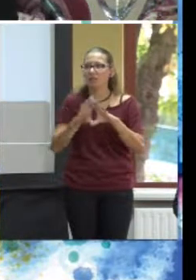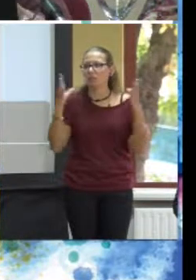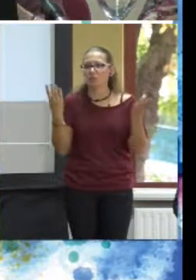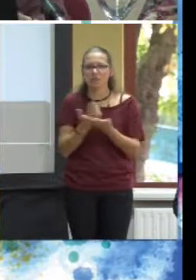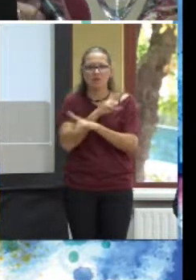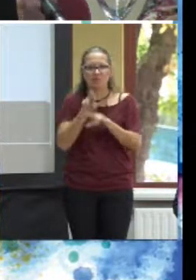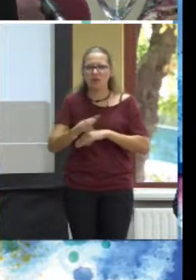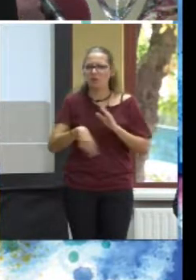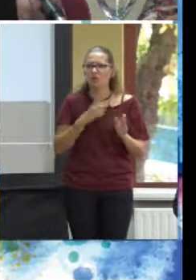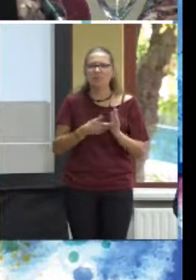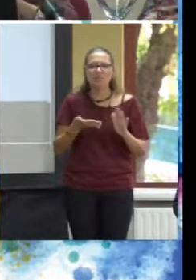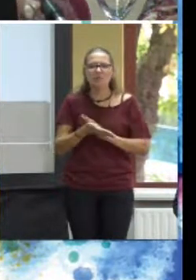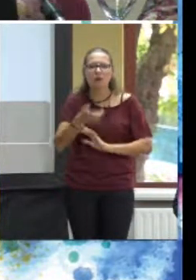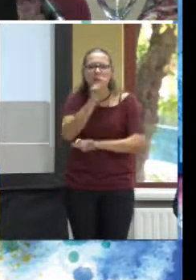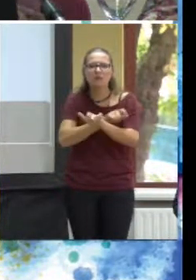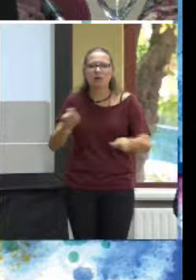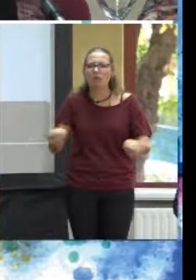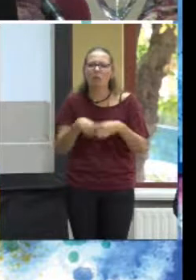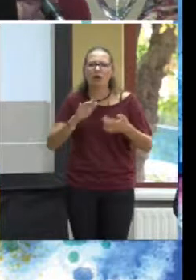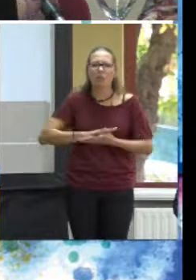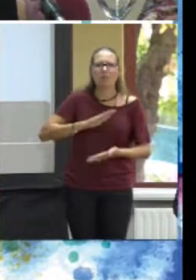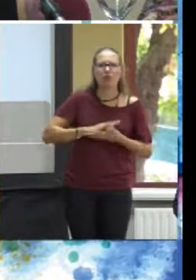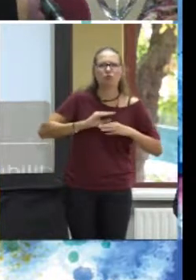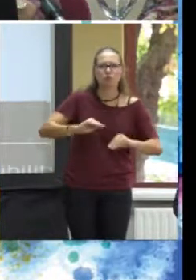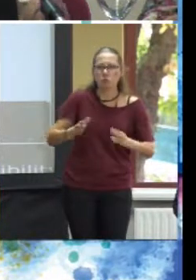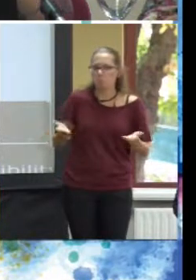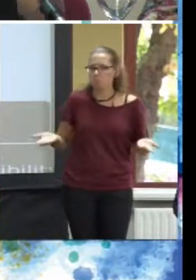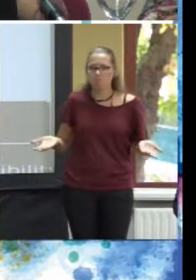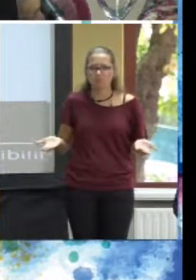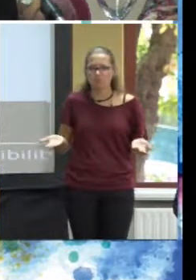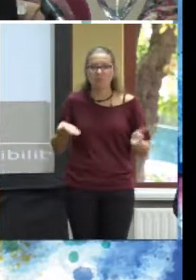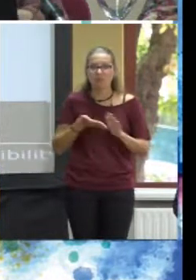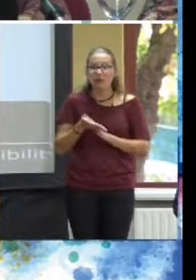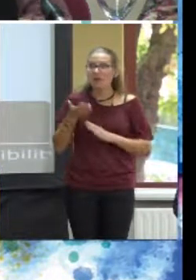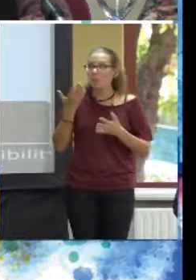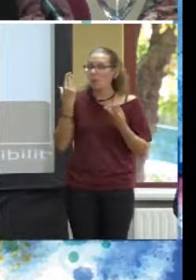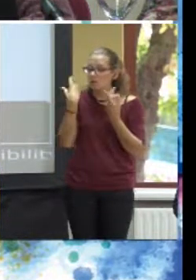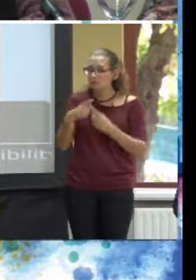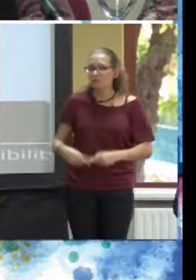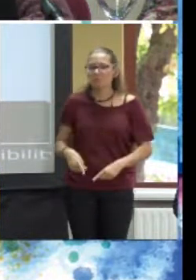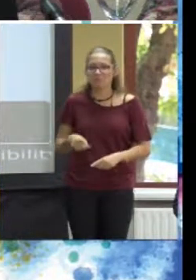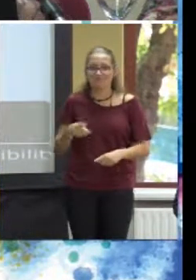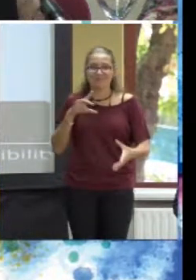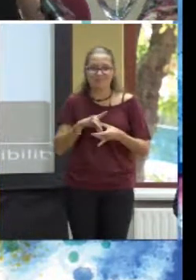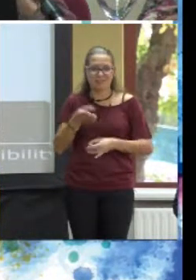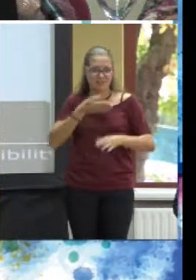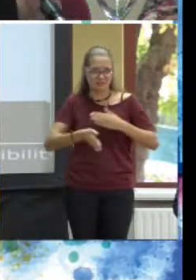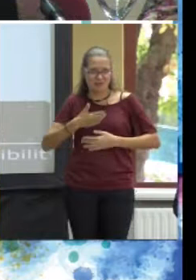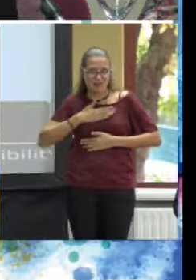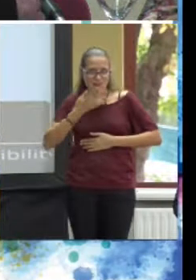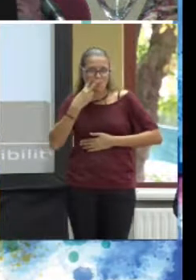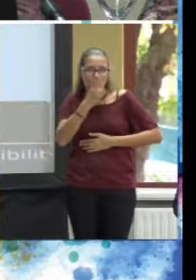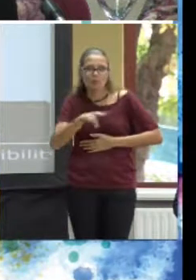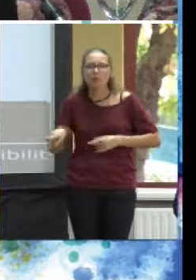any need with any impairment. We will see how many of the elements of this